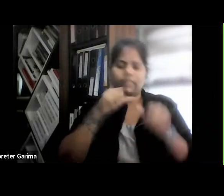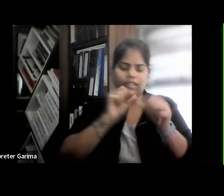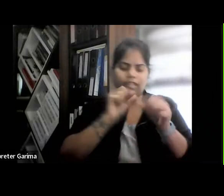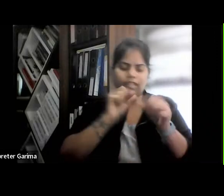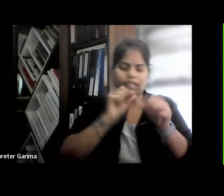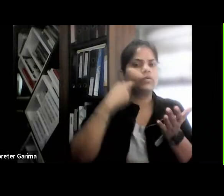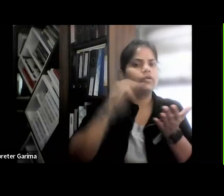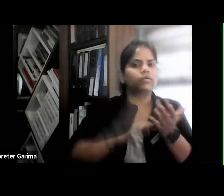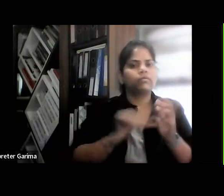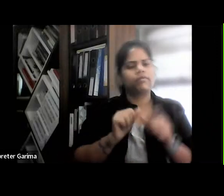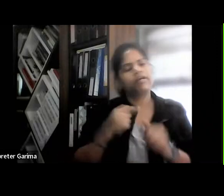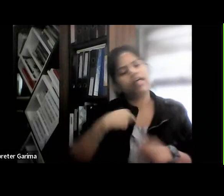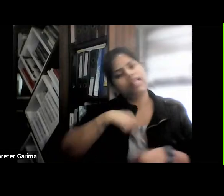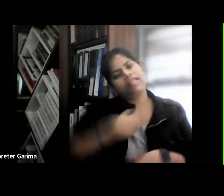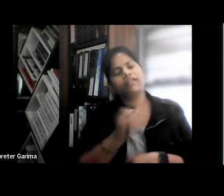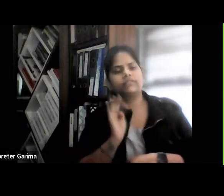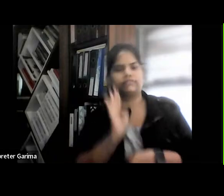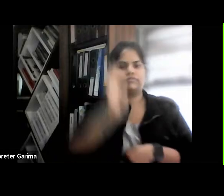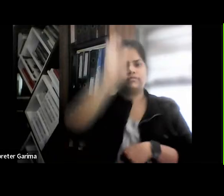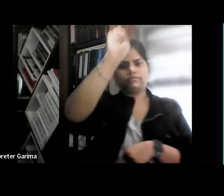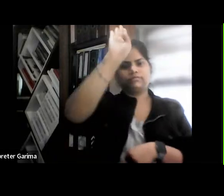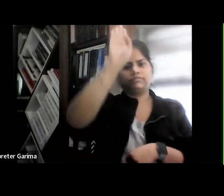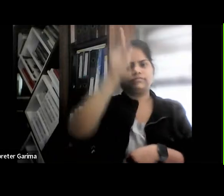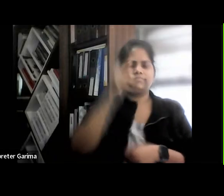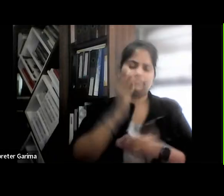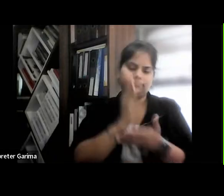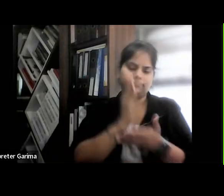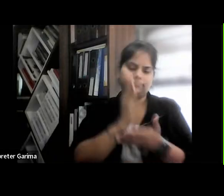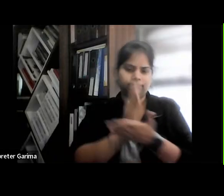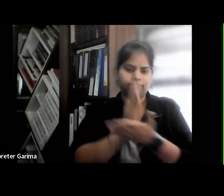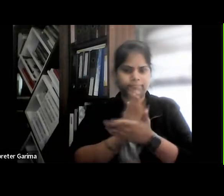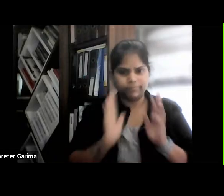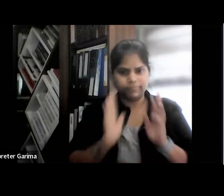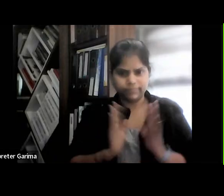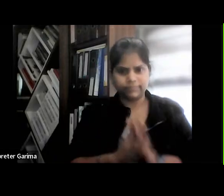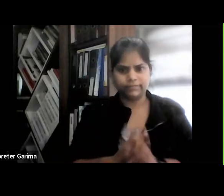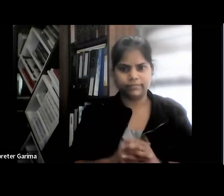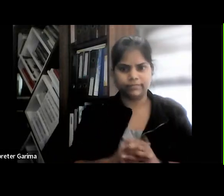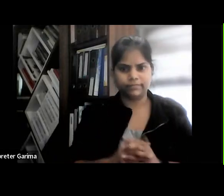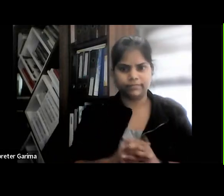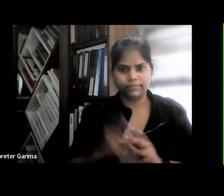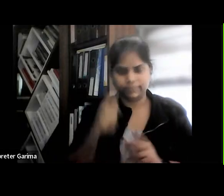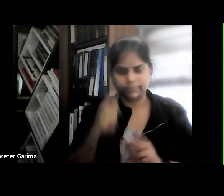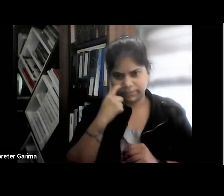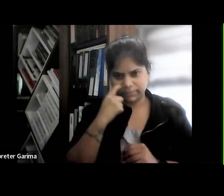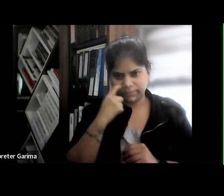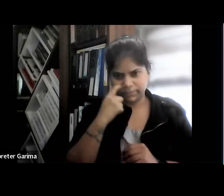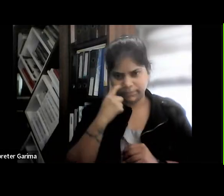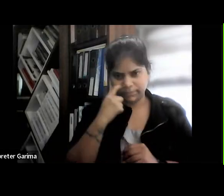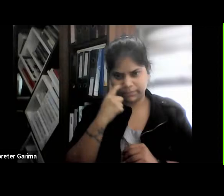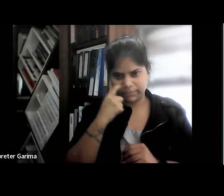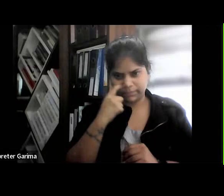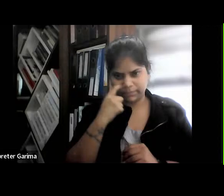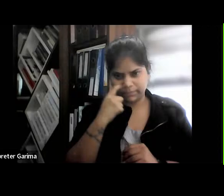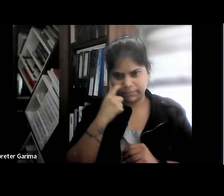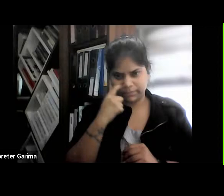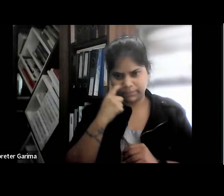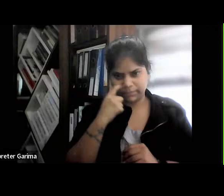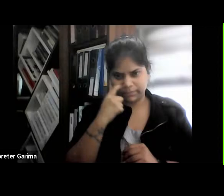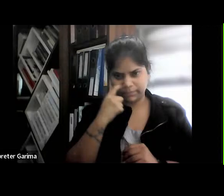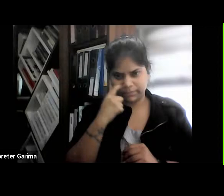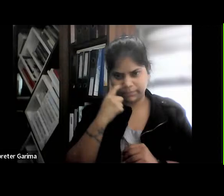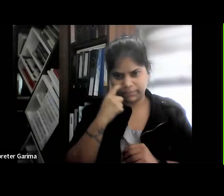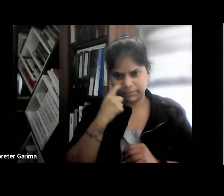Yes. So she will, at this stroke of say 15 minutes, will tell you that you have 5 minutes